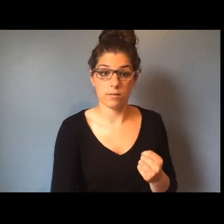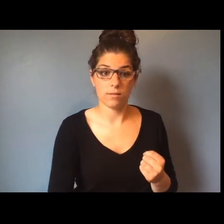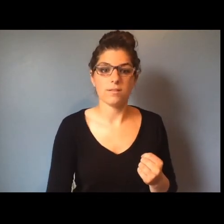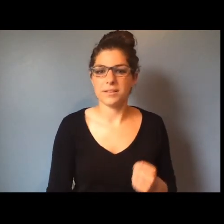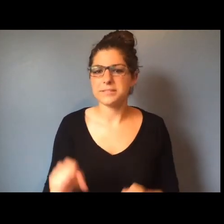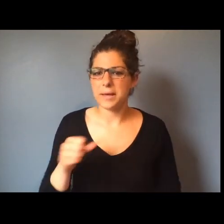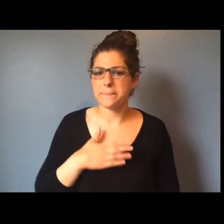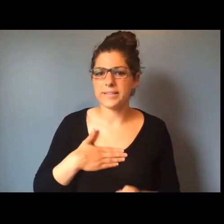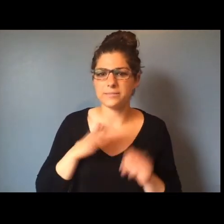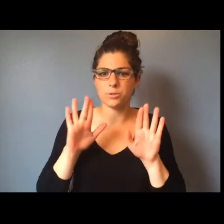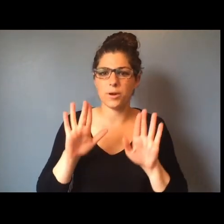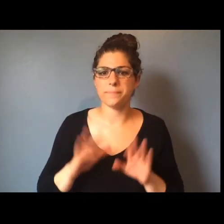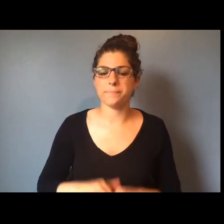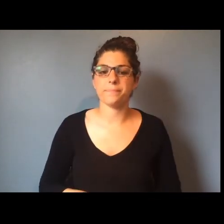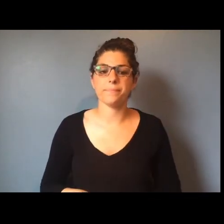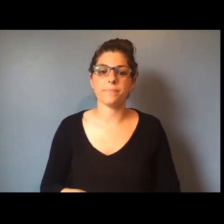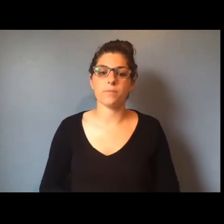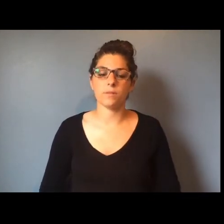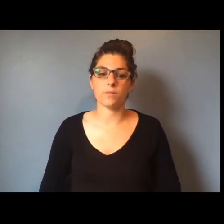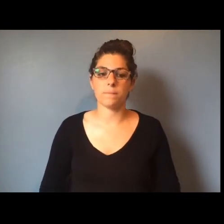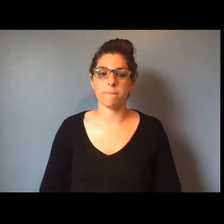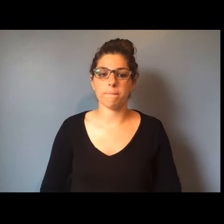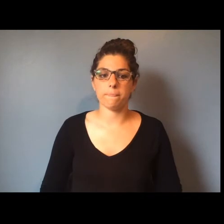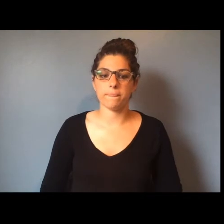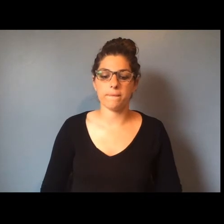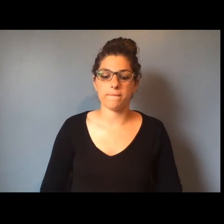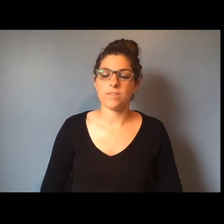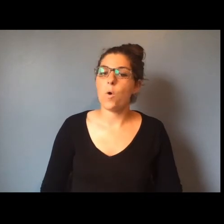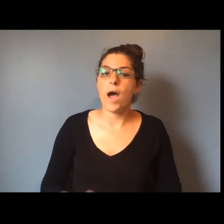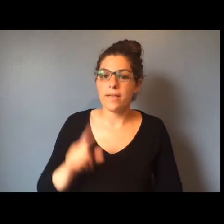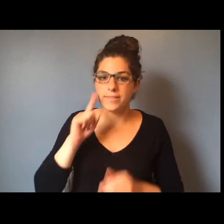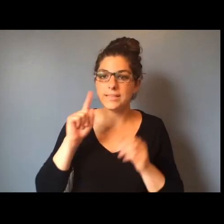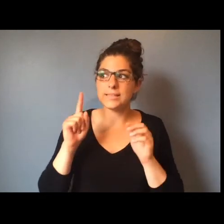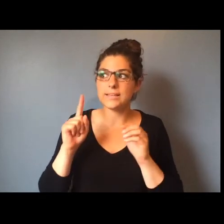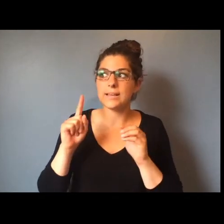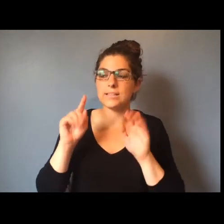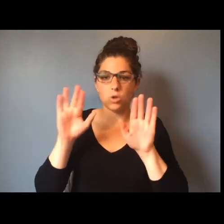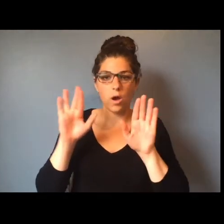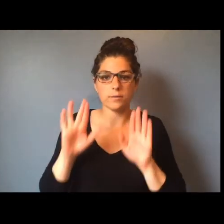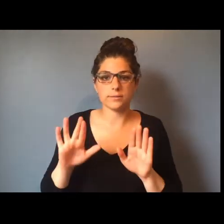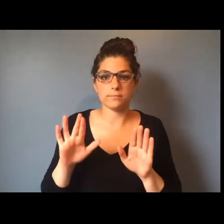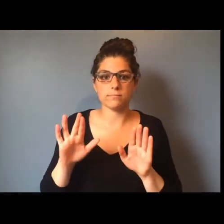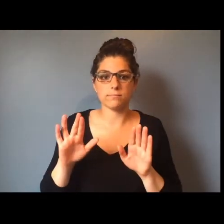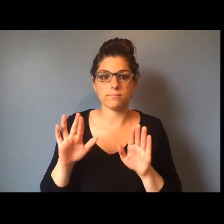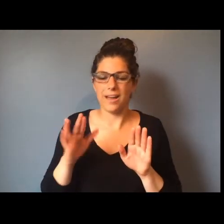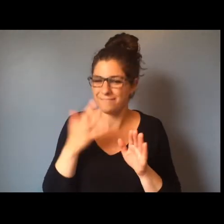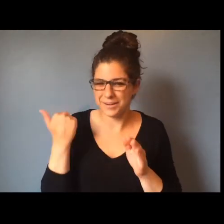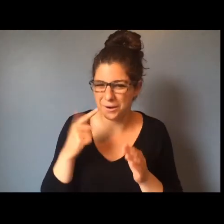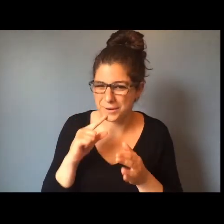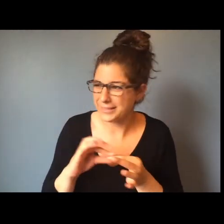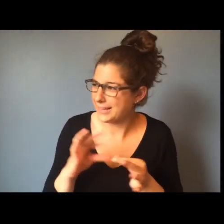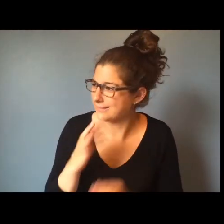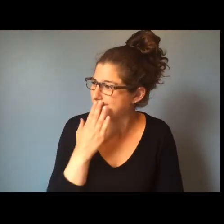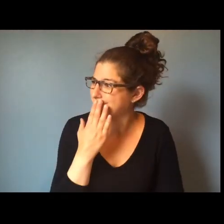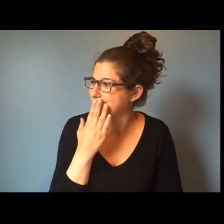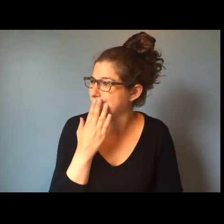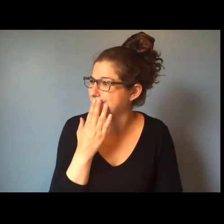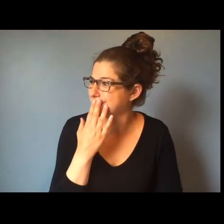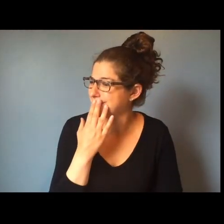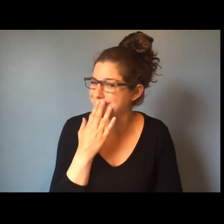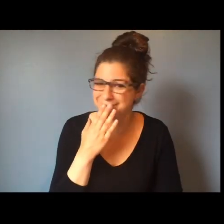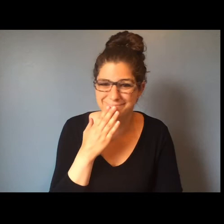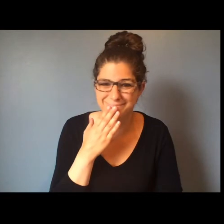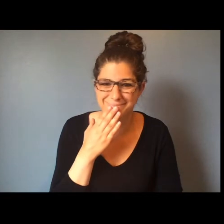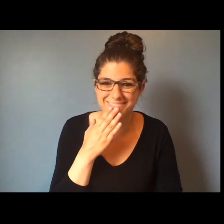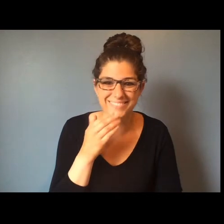Yeah, please, that'd be great. Sure. I think it's awesome. Can you? I'm sorry, I forgot. No